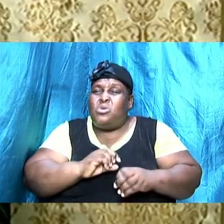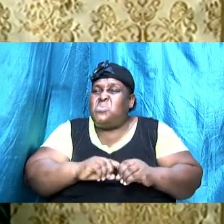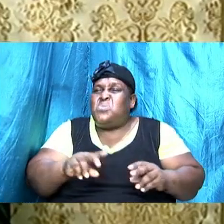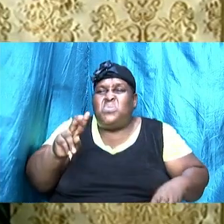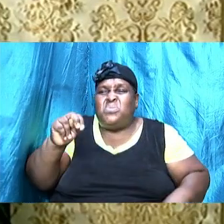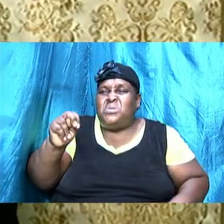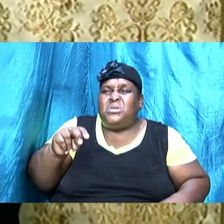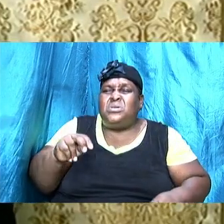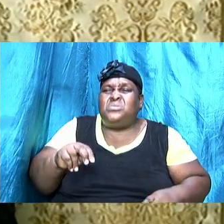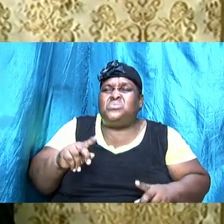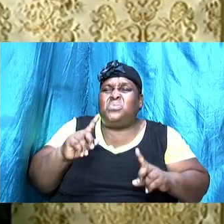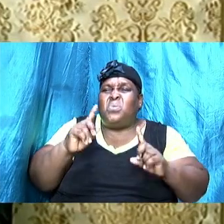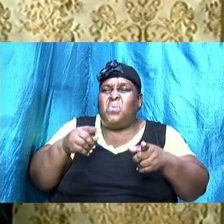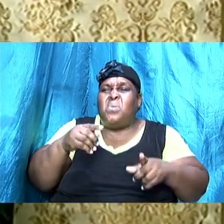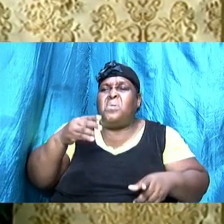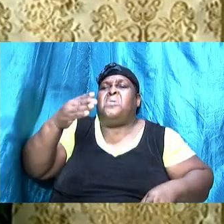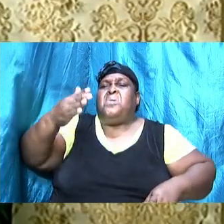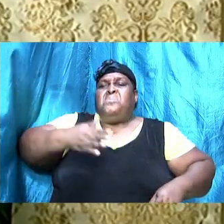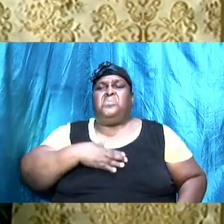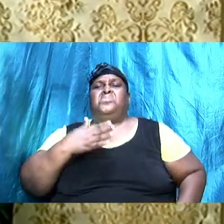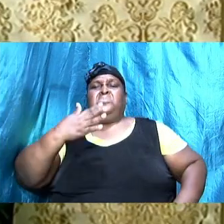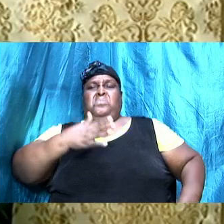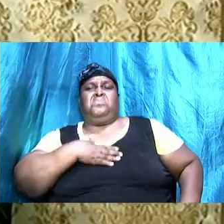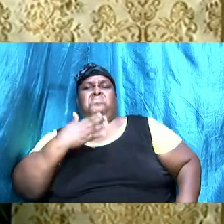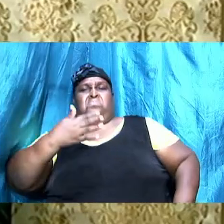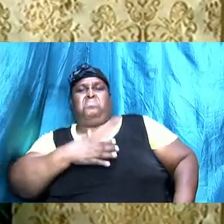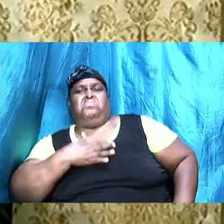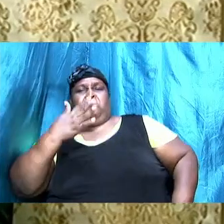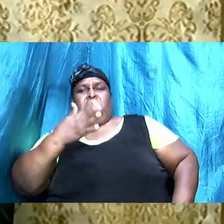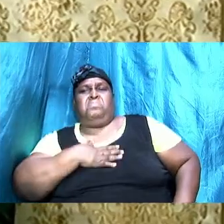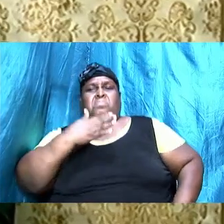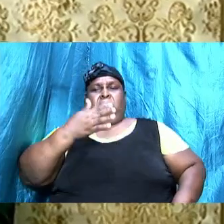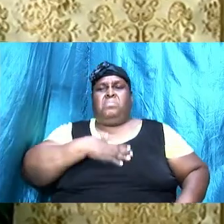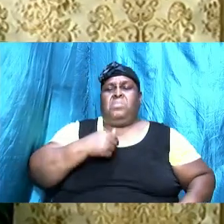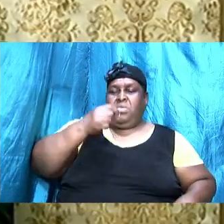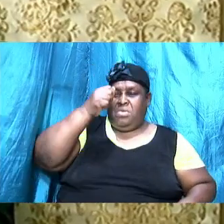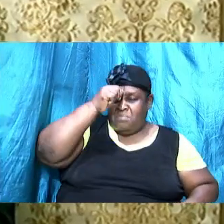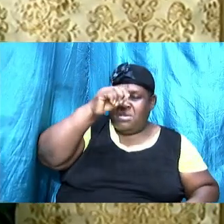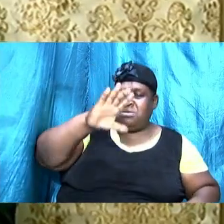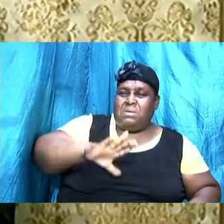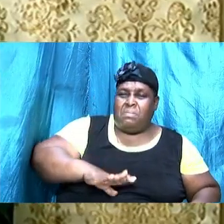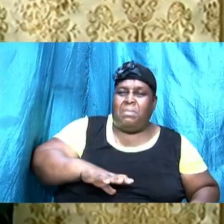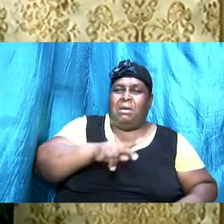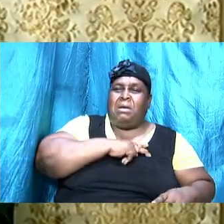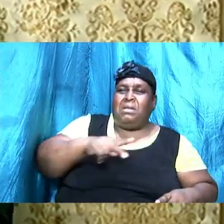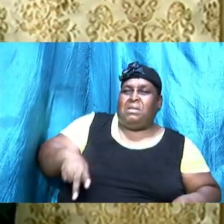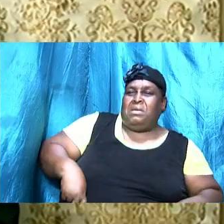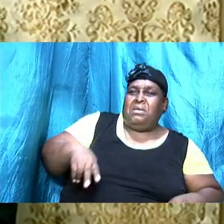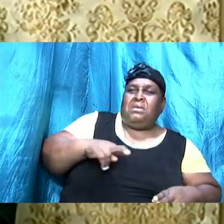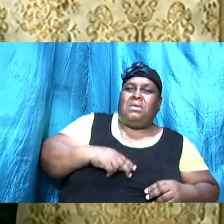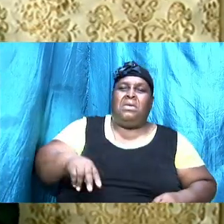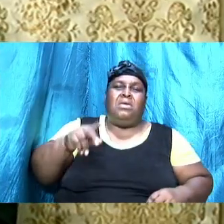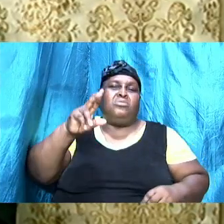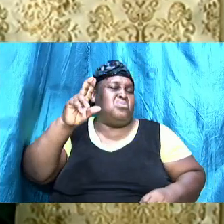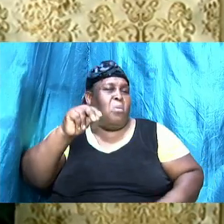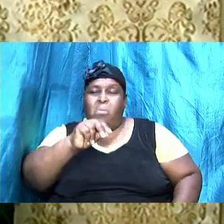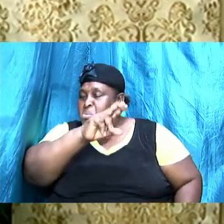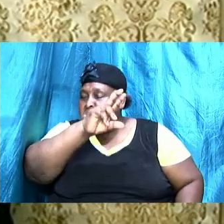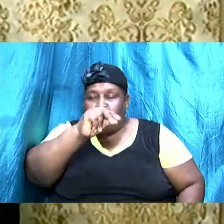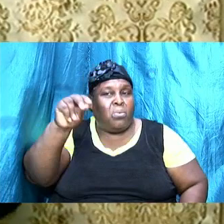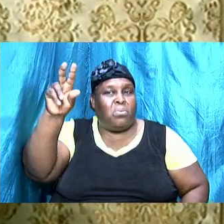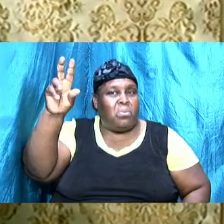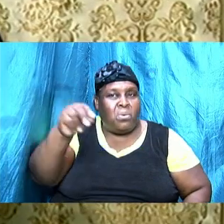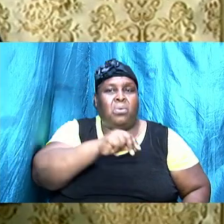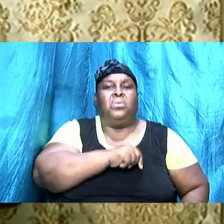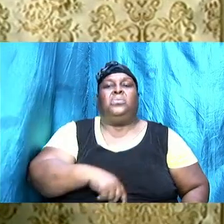go beating our chest and saying, I'm the man and the king of the hill and all those kind of things. No.